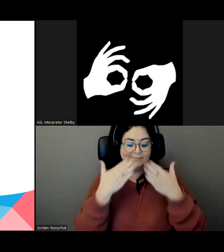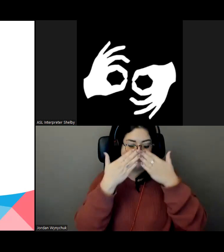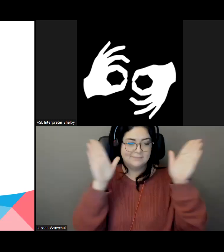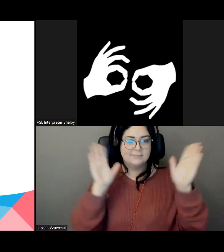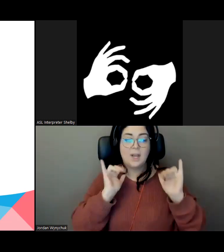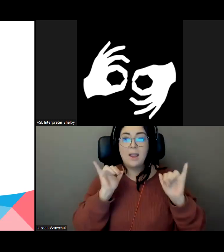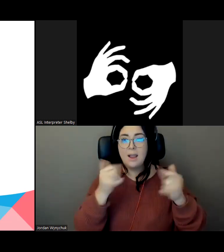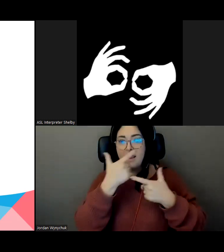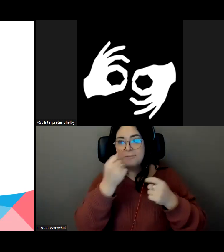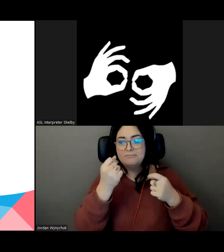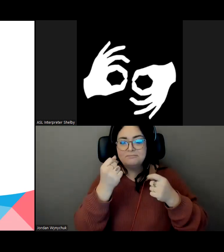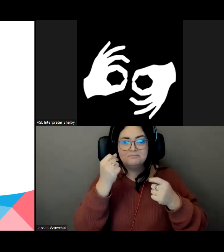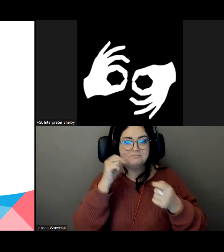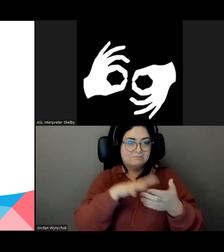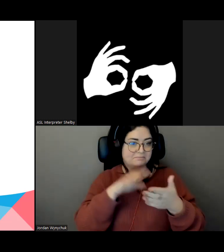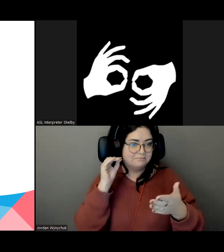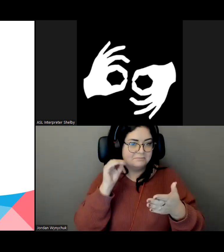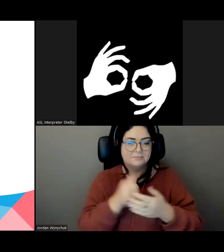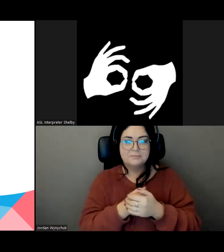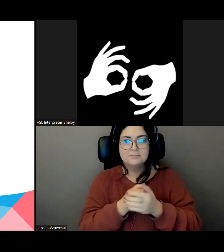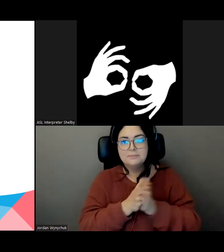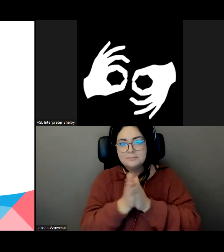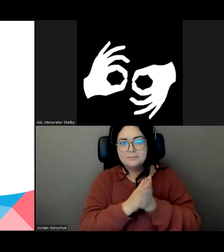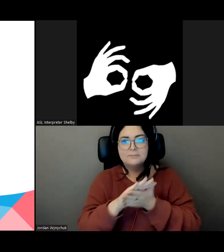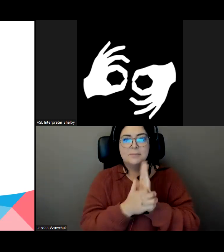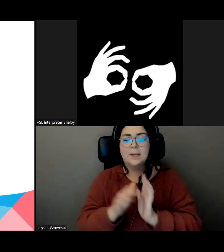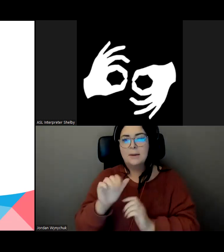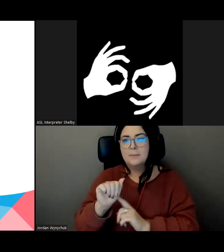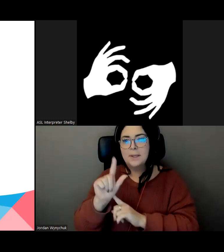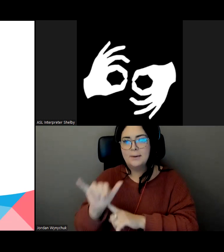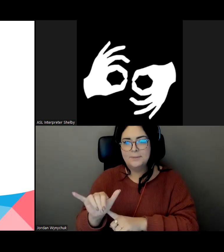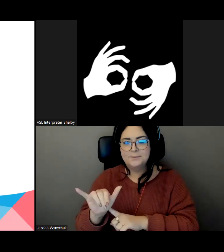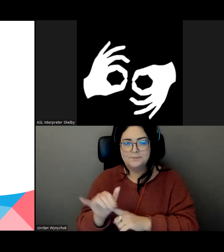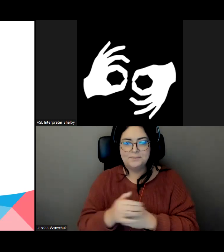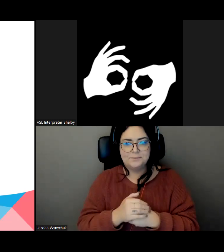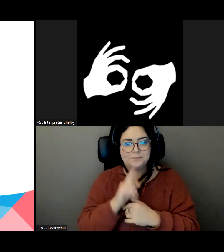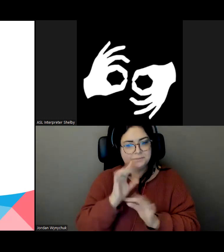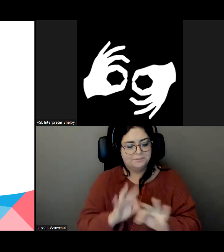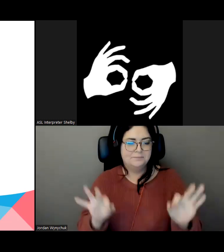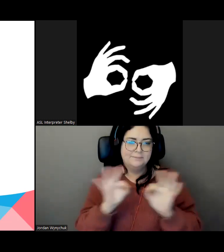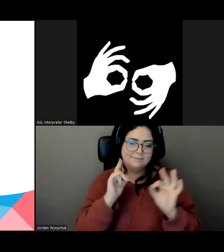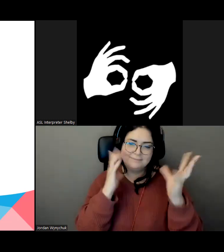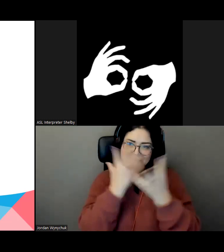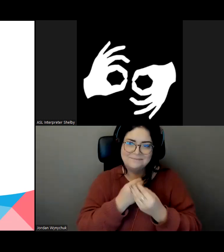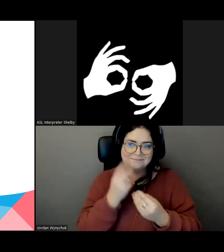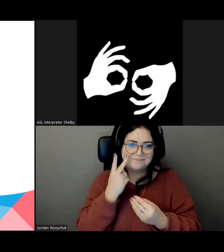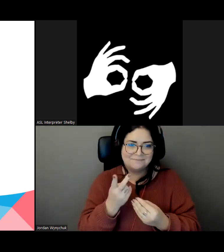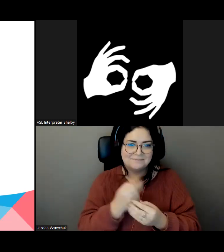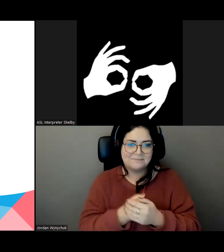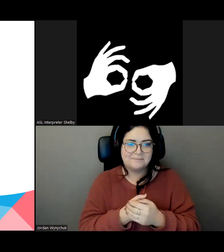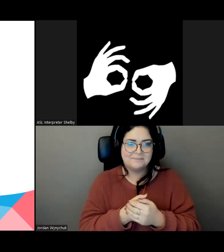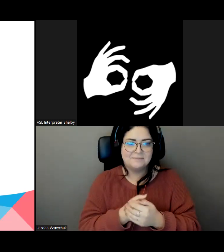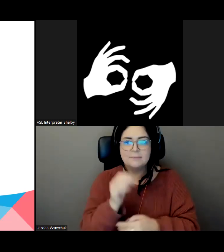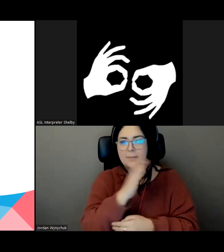learning more and wanting to be an ally towards our community is really beautiful. Don't